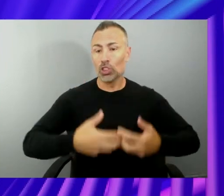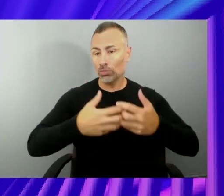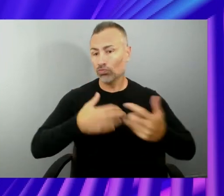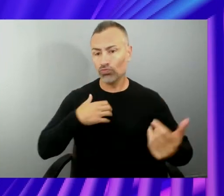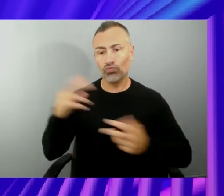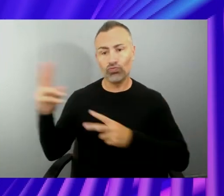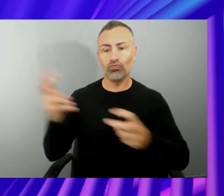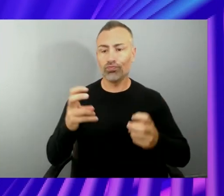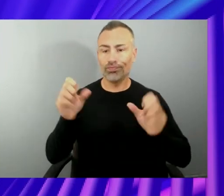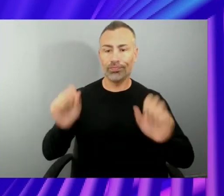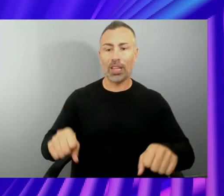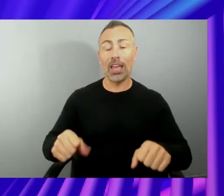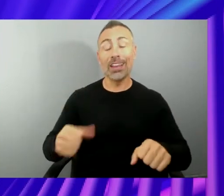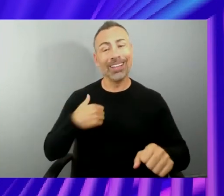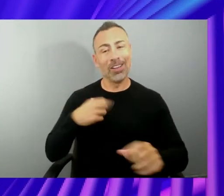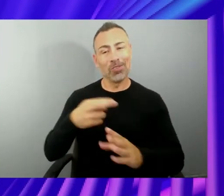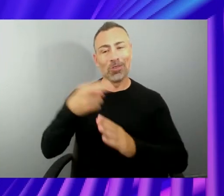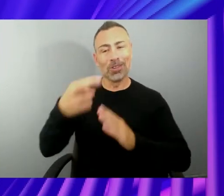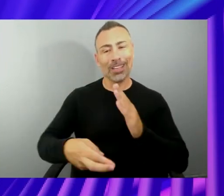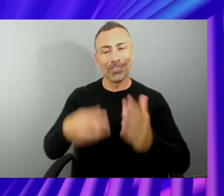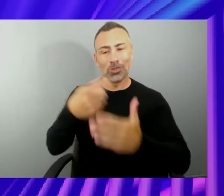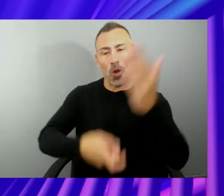say: if it's free, it's for me.